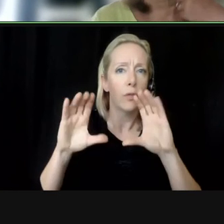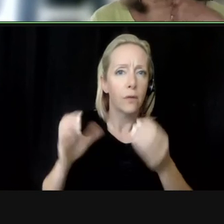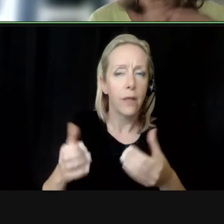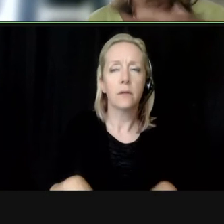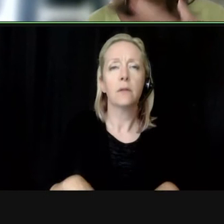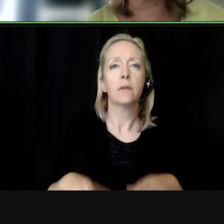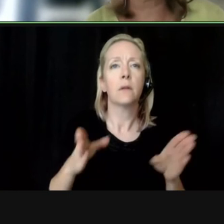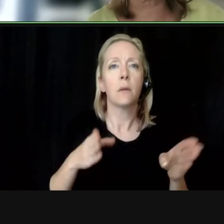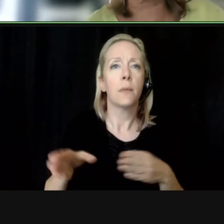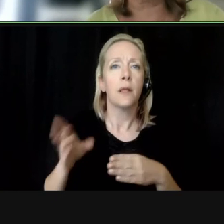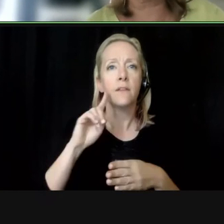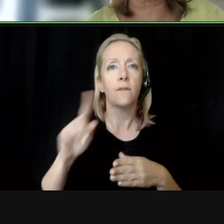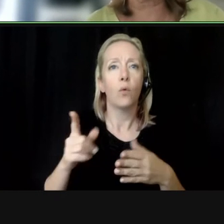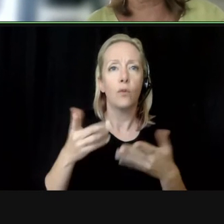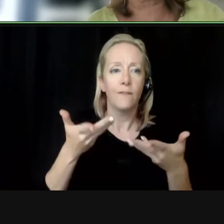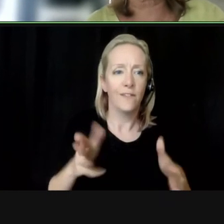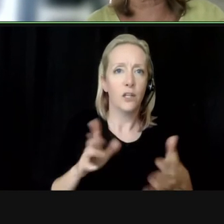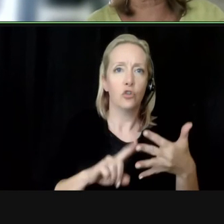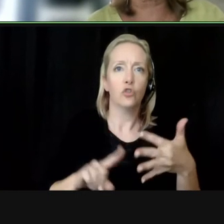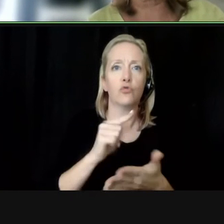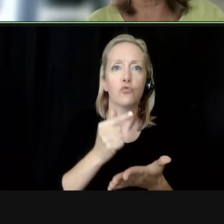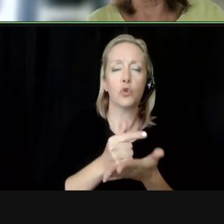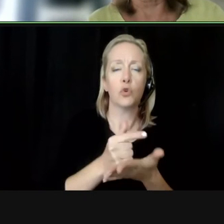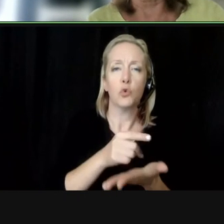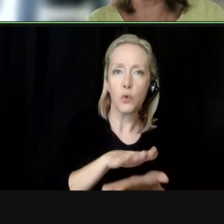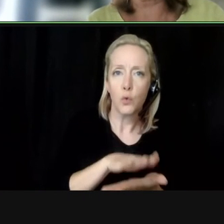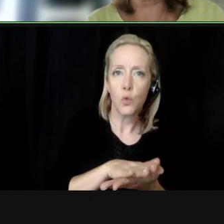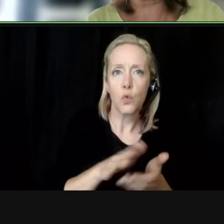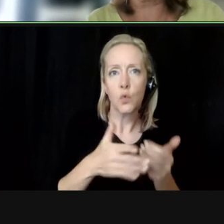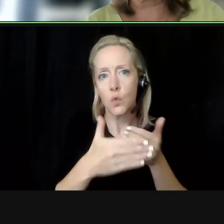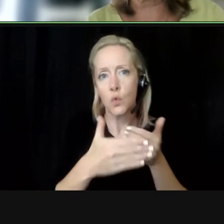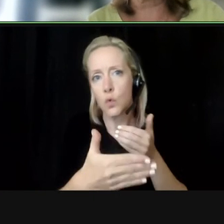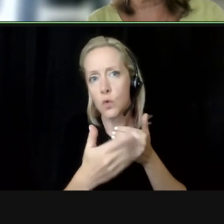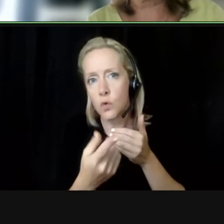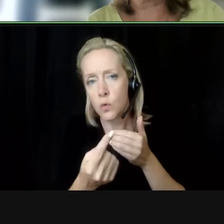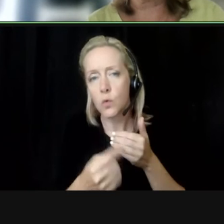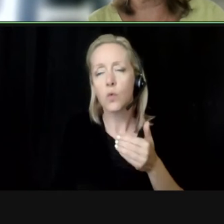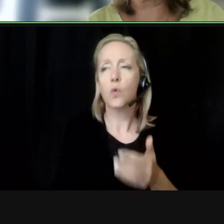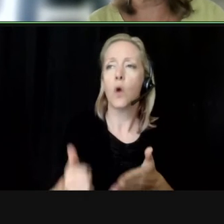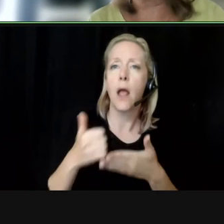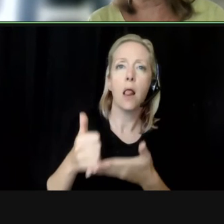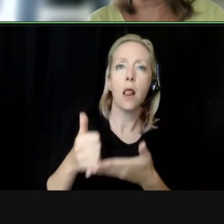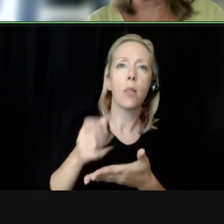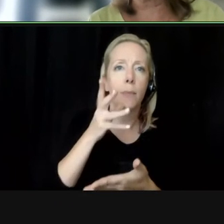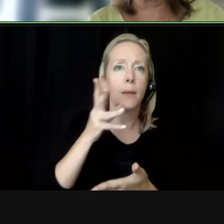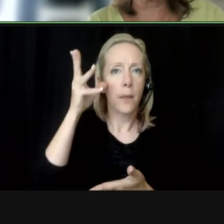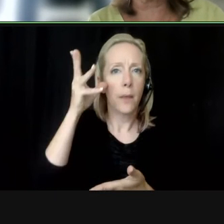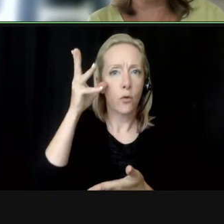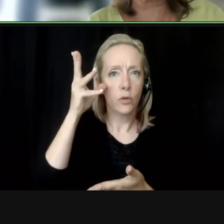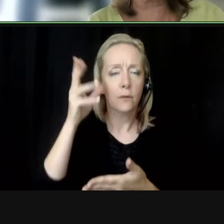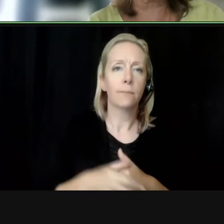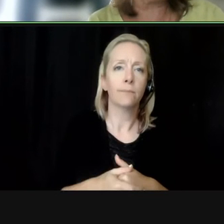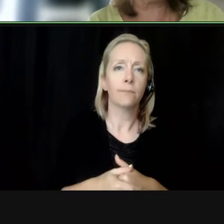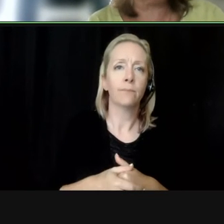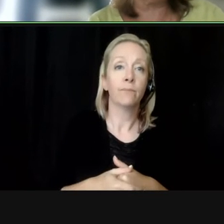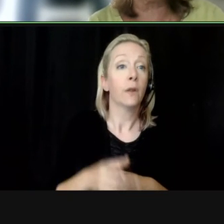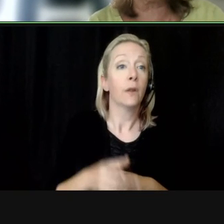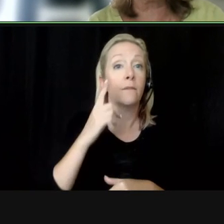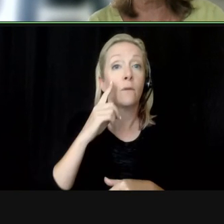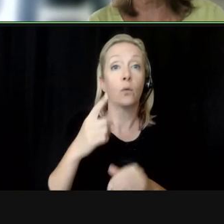planning, helping parents gain information. So we know that they have the right to learn about relationships,